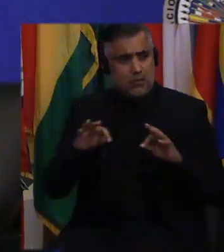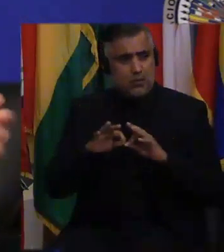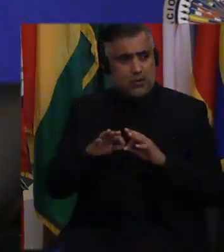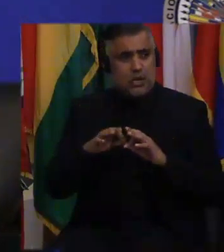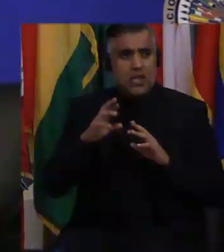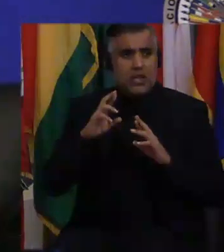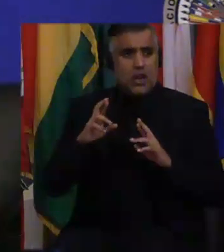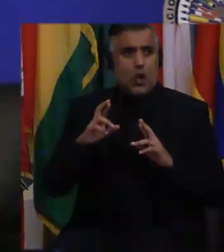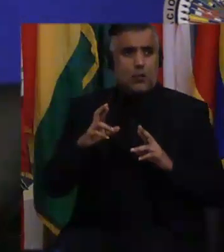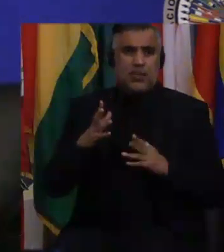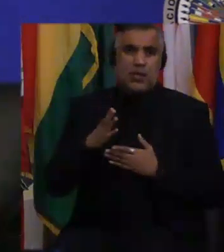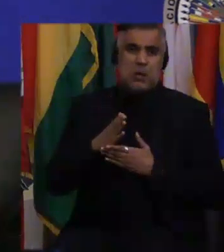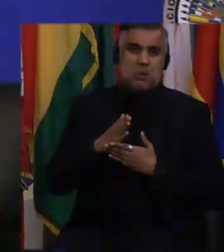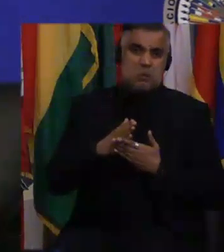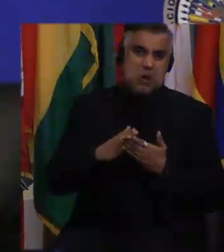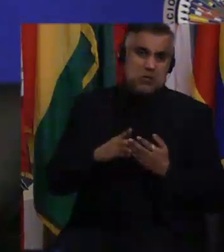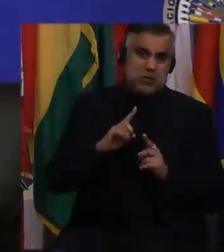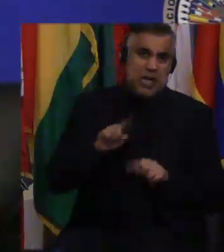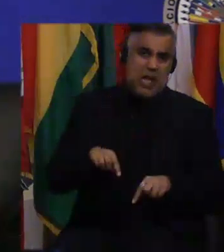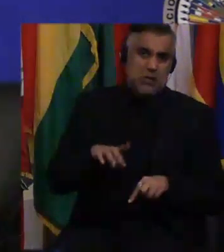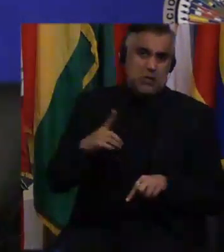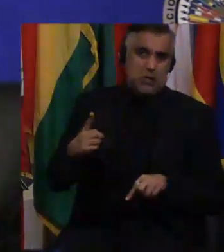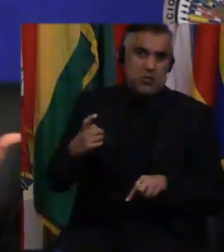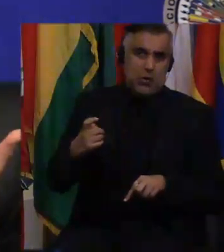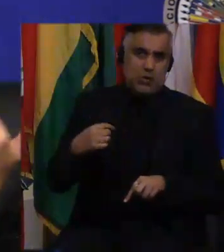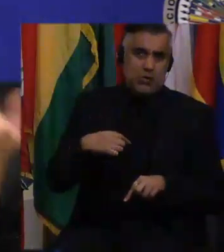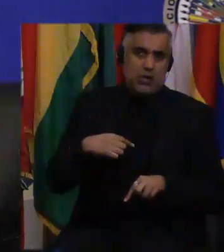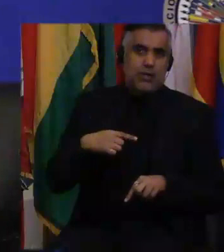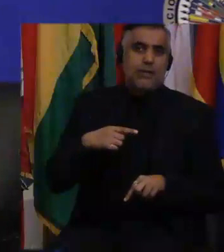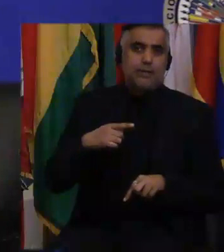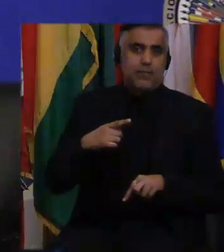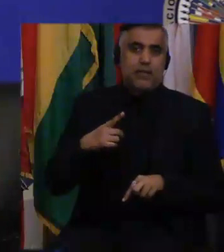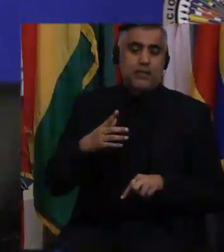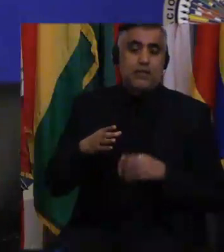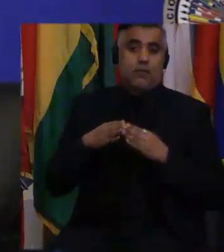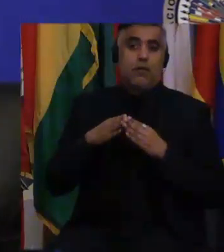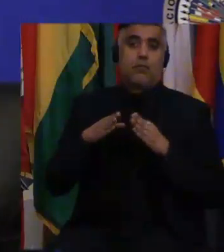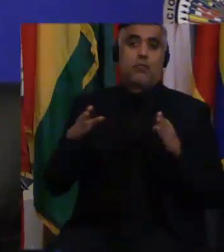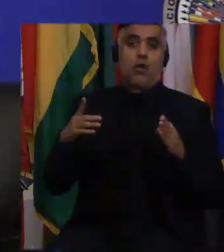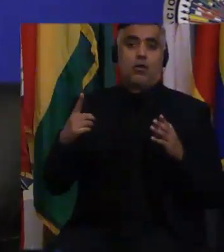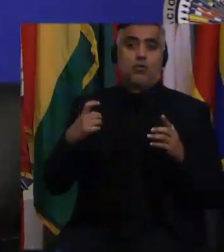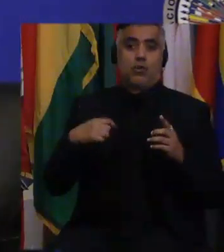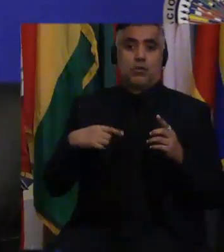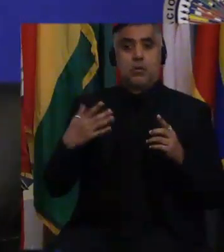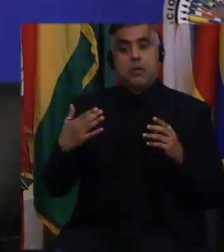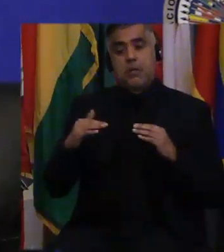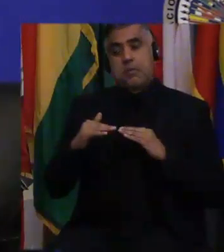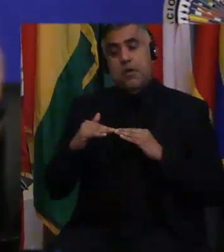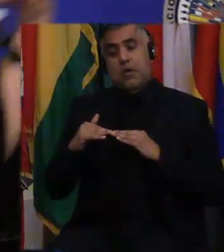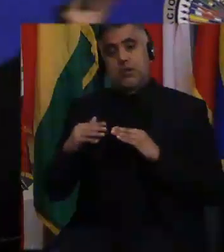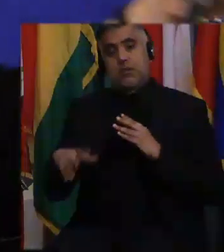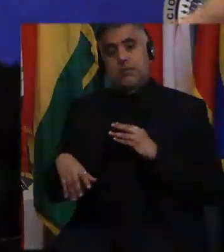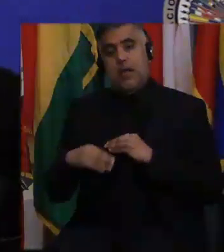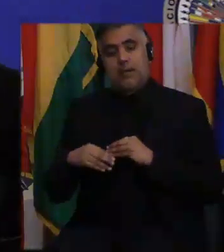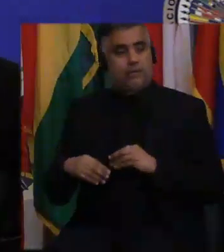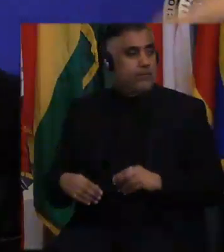and I hope that I have partially answered, because it's really a very broad question, so my colleagues could maybe